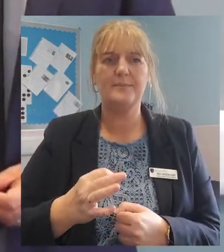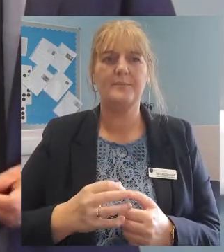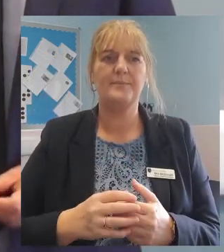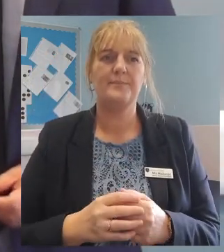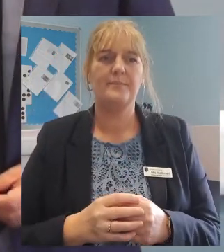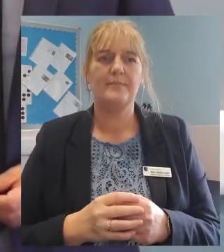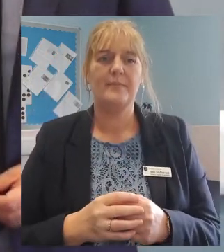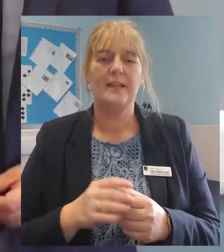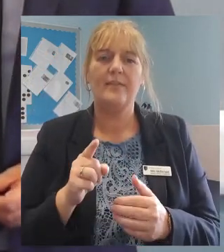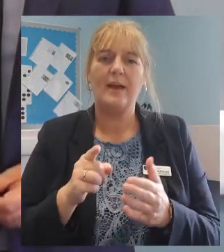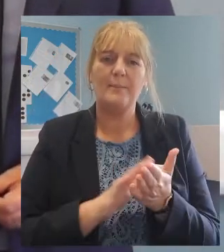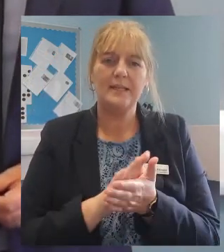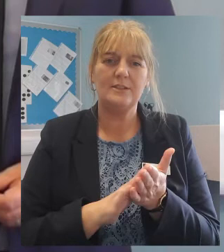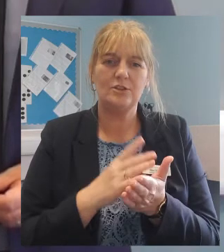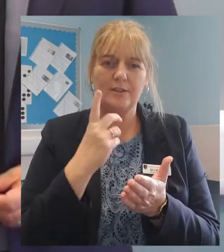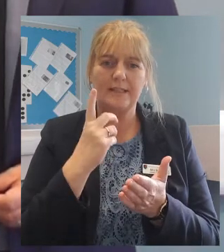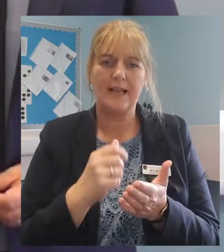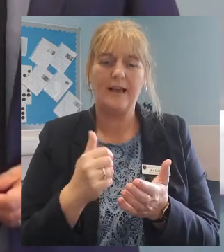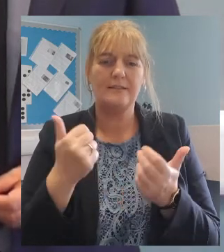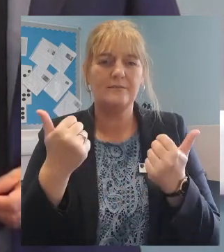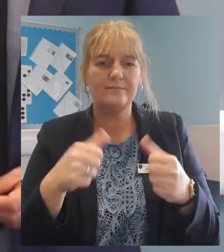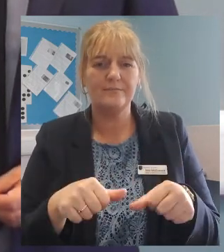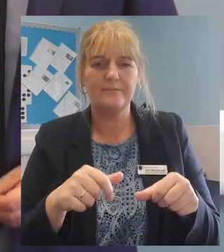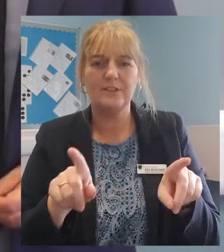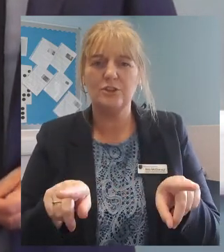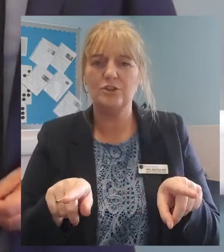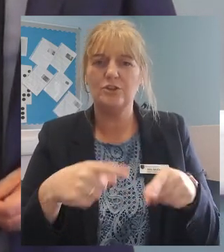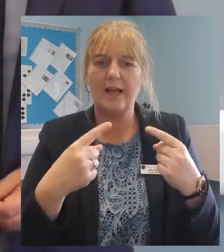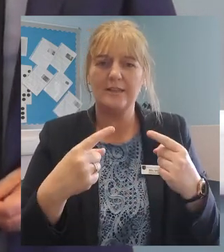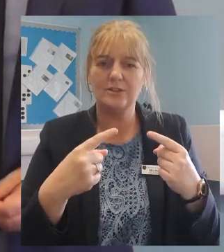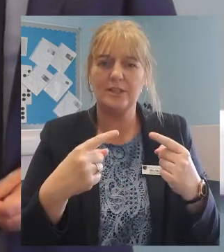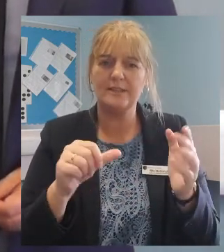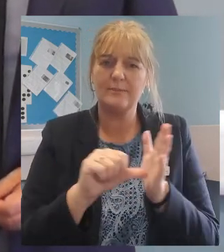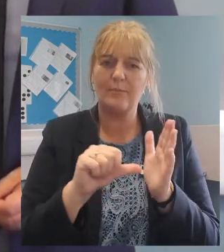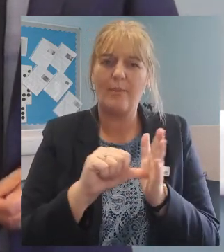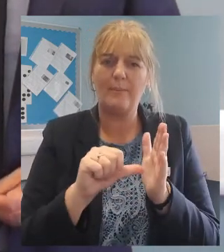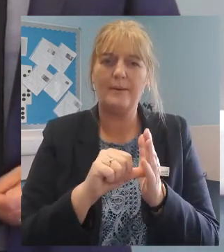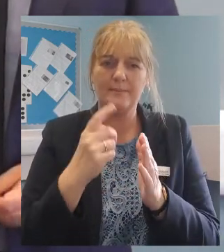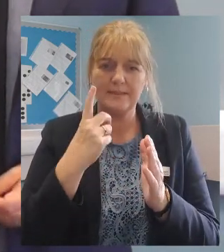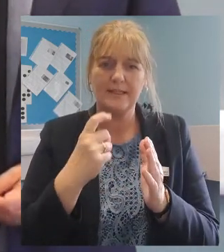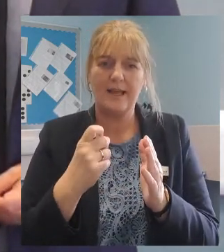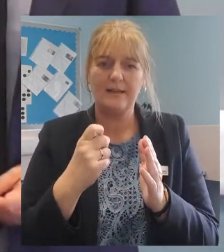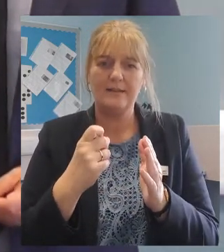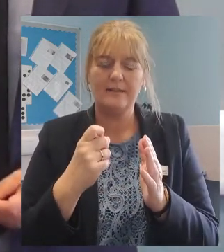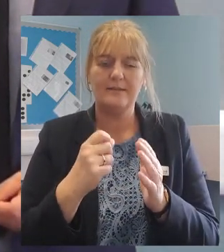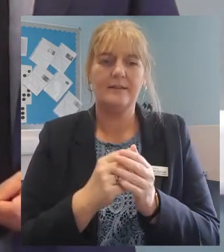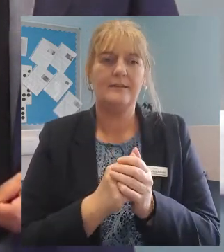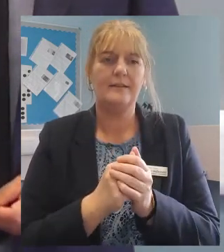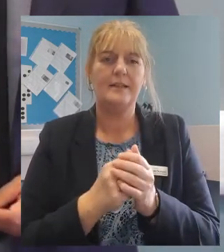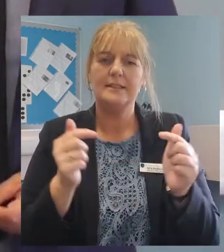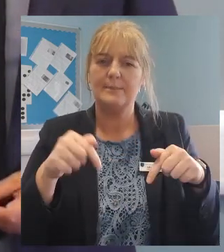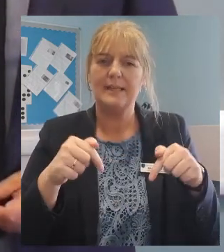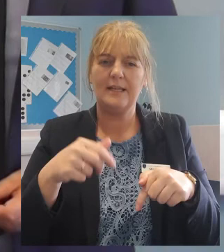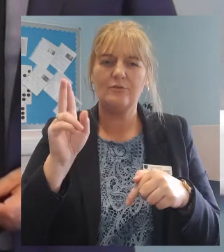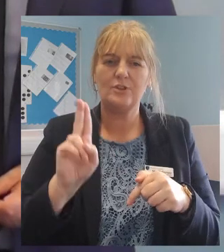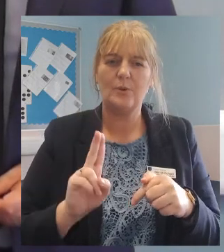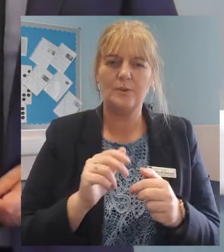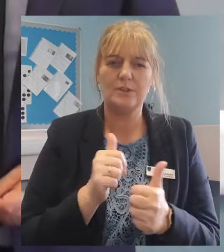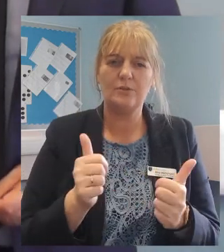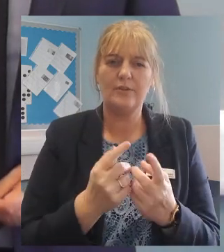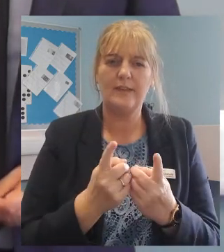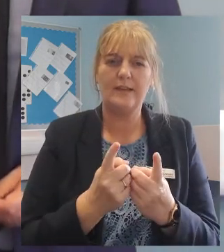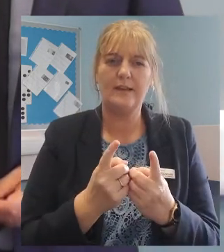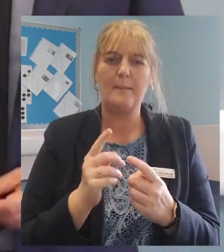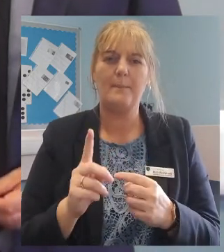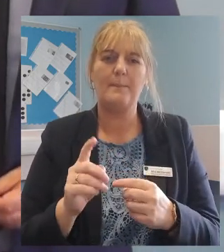better reach our goals and overcome challenges that we might face. Now, being back at school is a good thing.